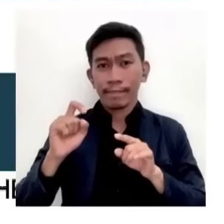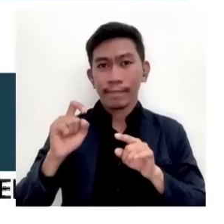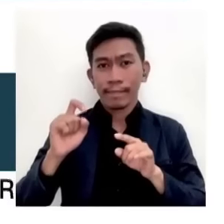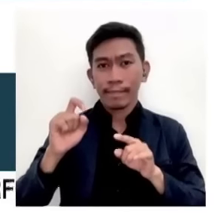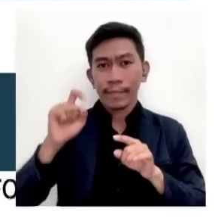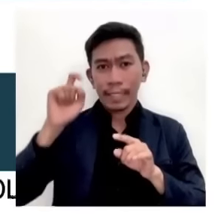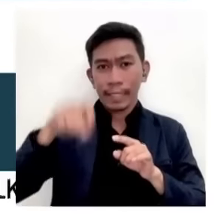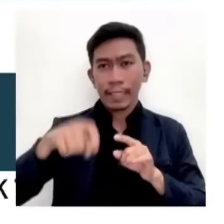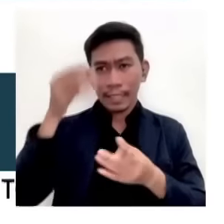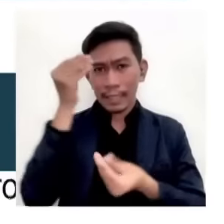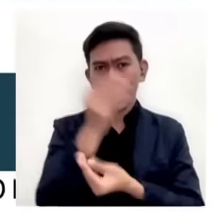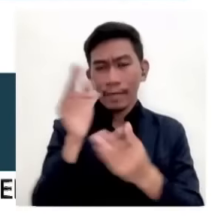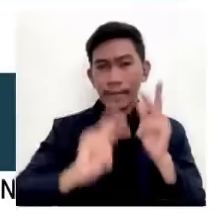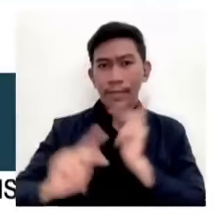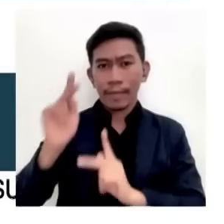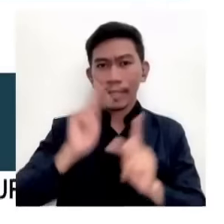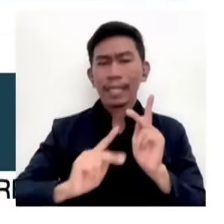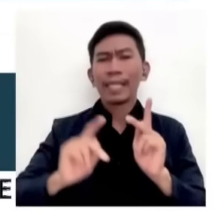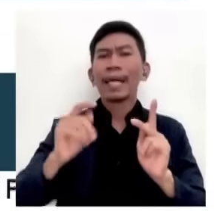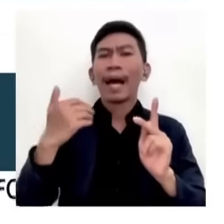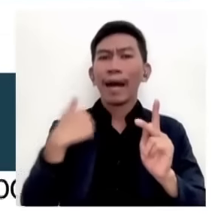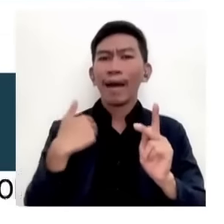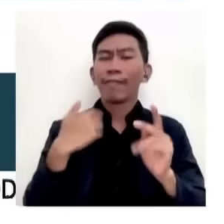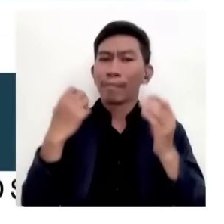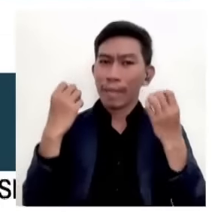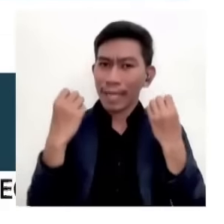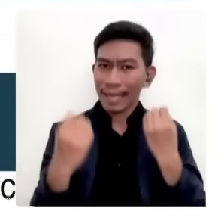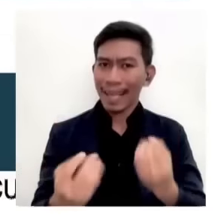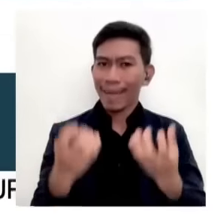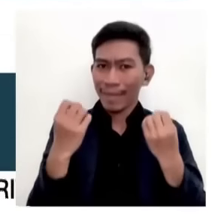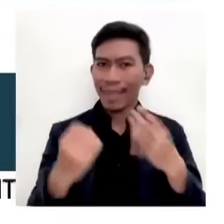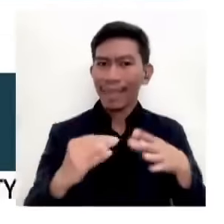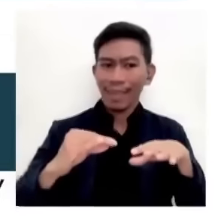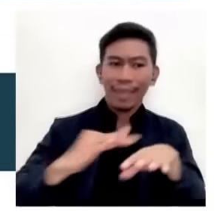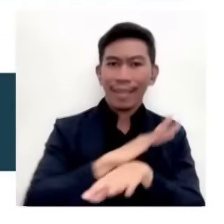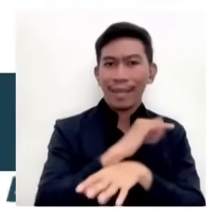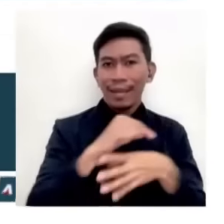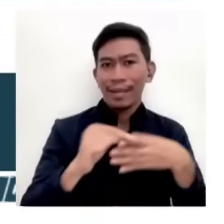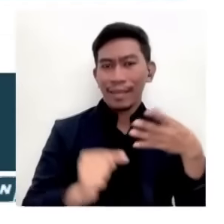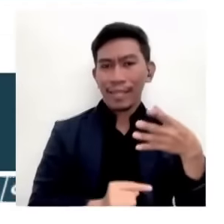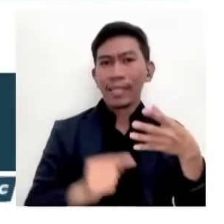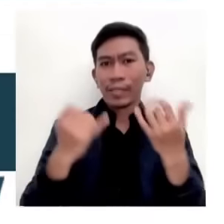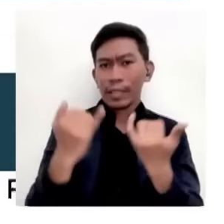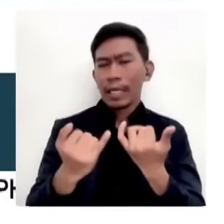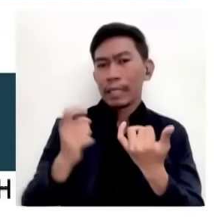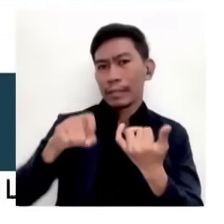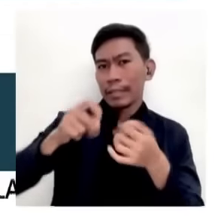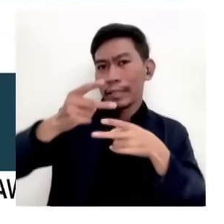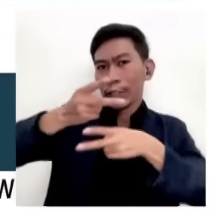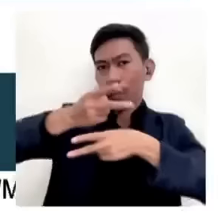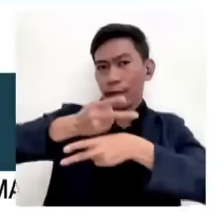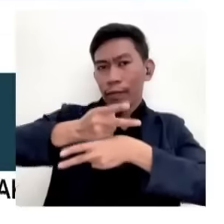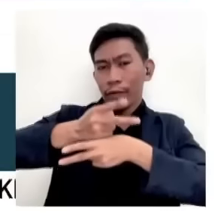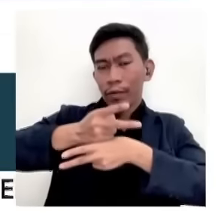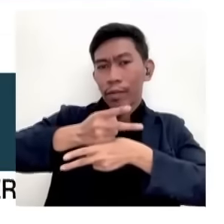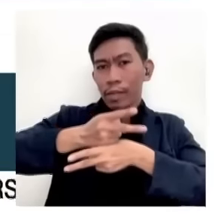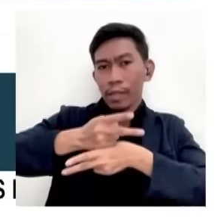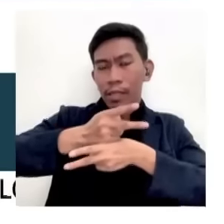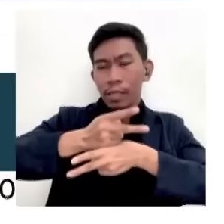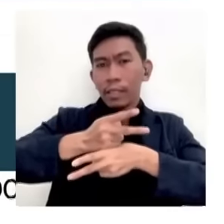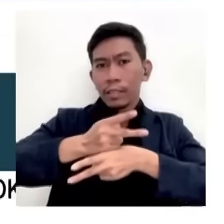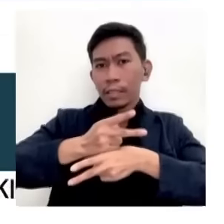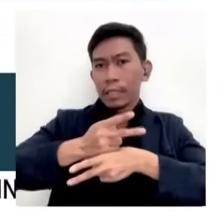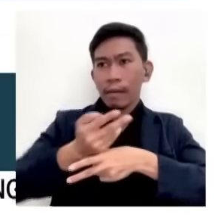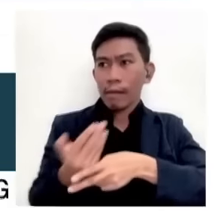to inform the people, no, that there's a lot more at stake in here. Mm. So we are just being cautious right now that it doesn't